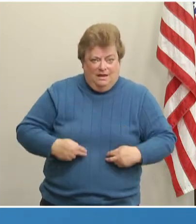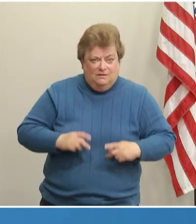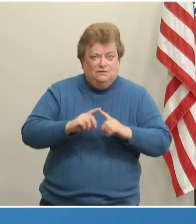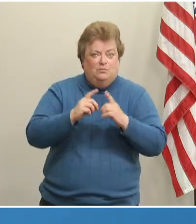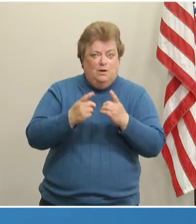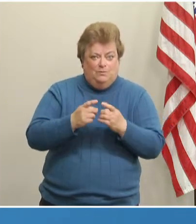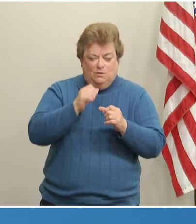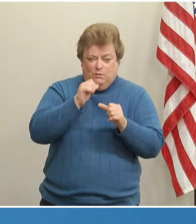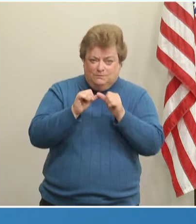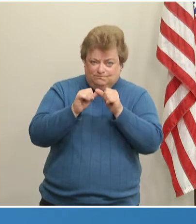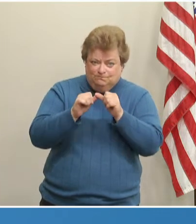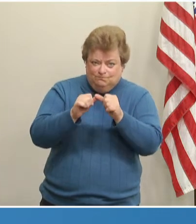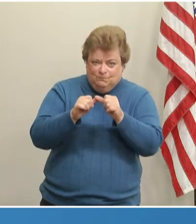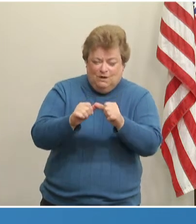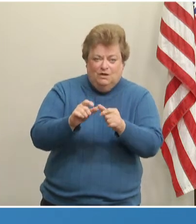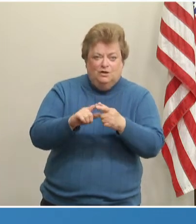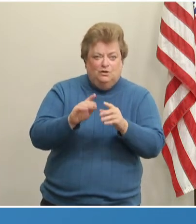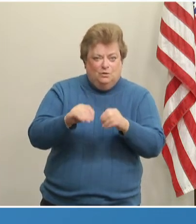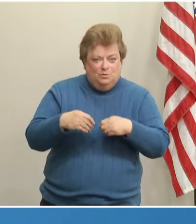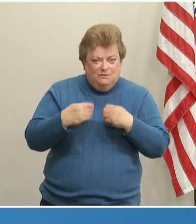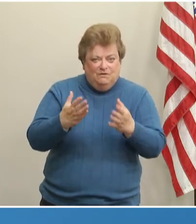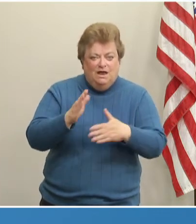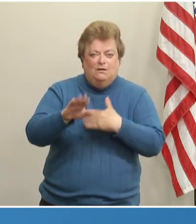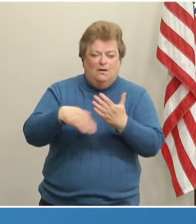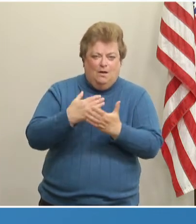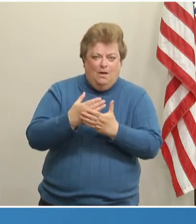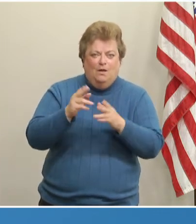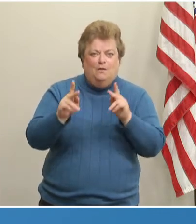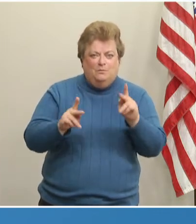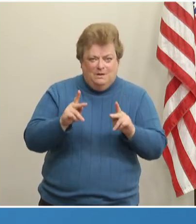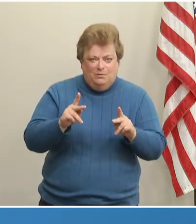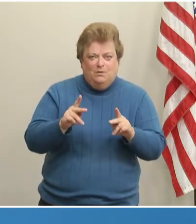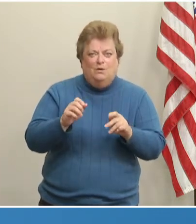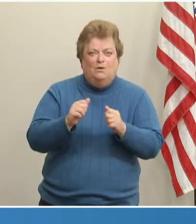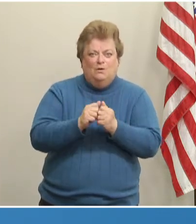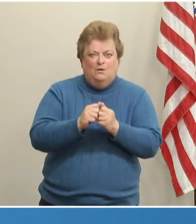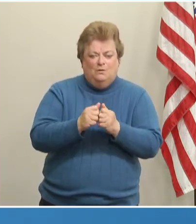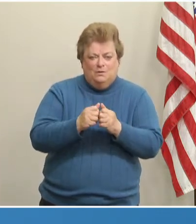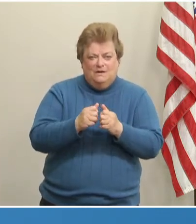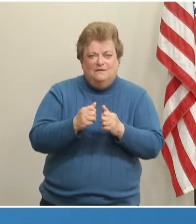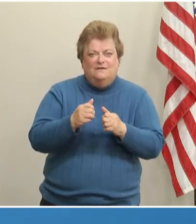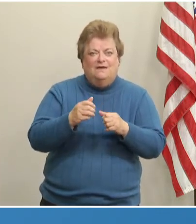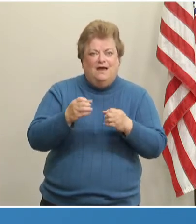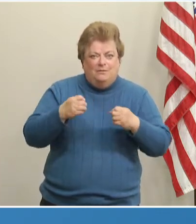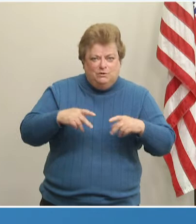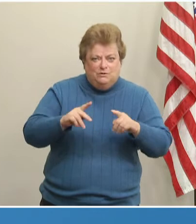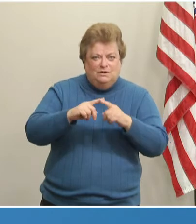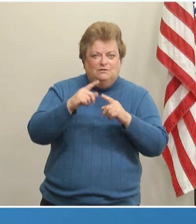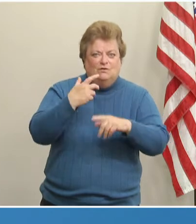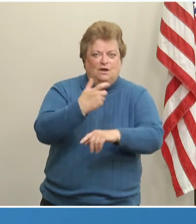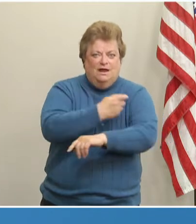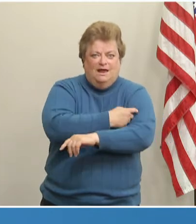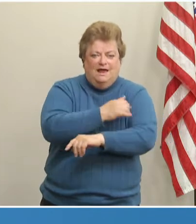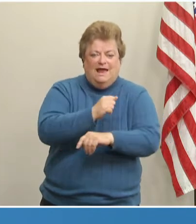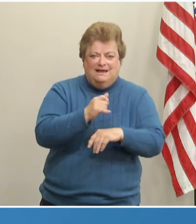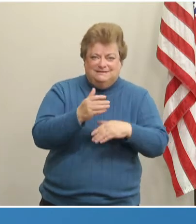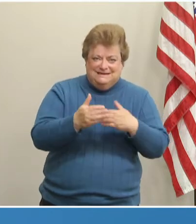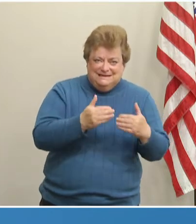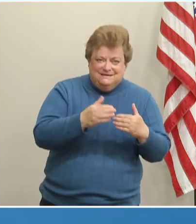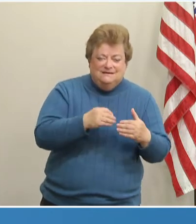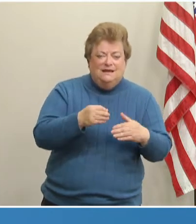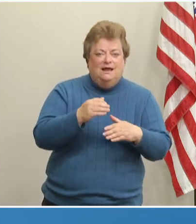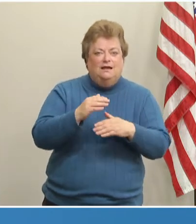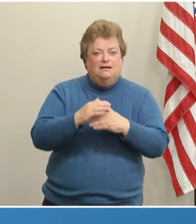diligent efforts to provide all eligible residents with additional opportunities to get vaccinated as easily and conveniently